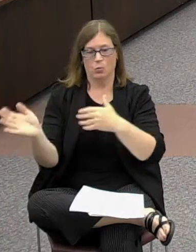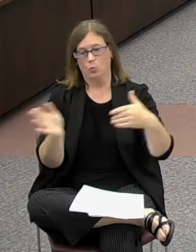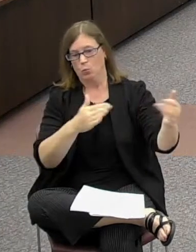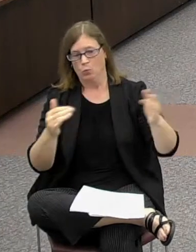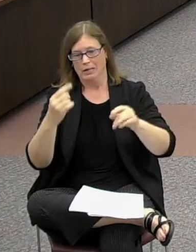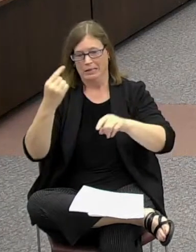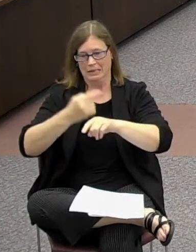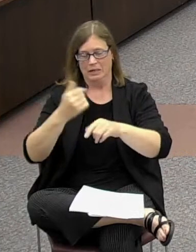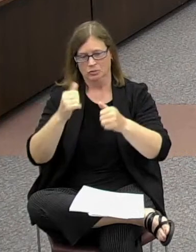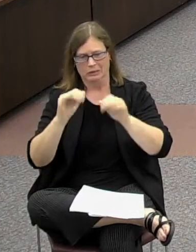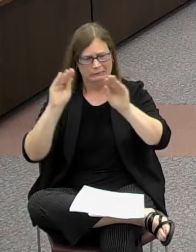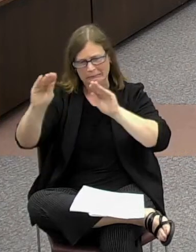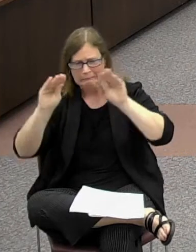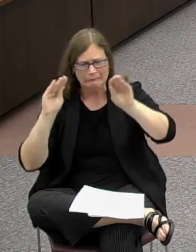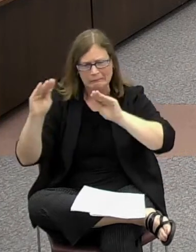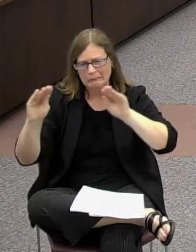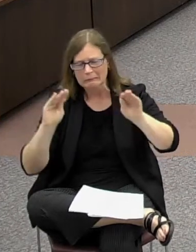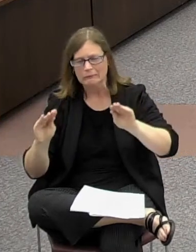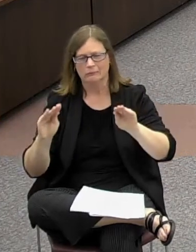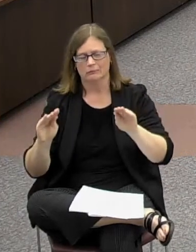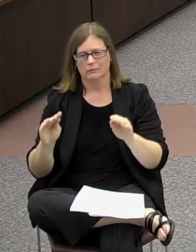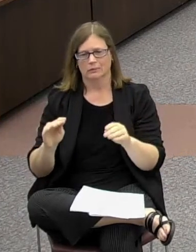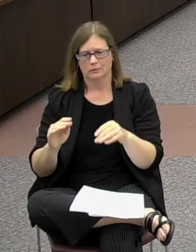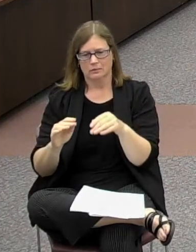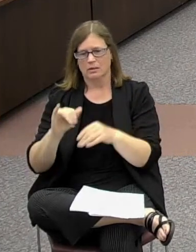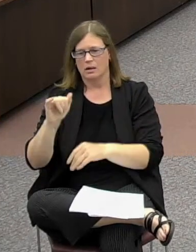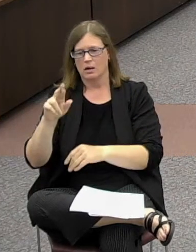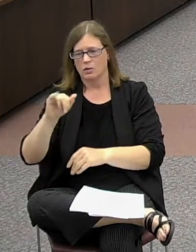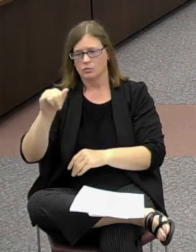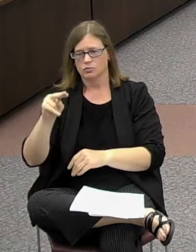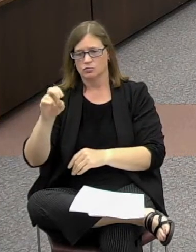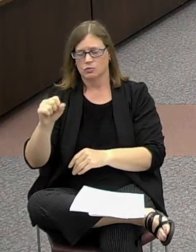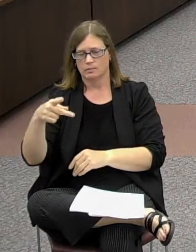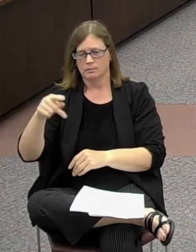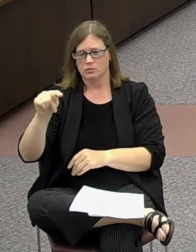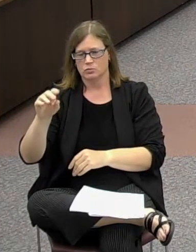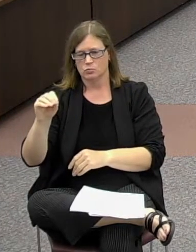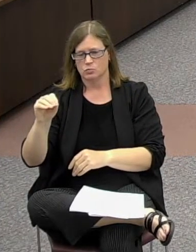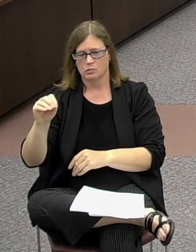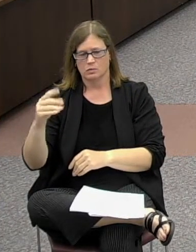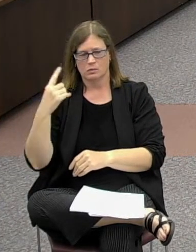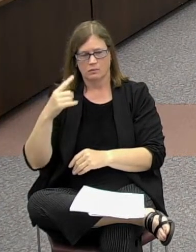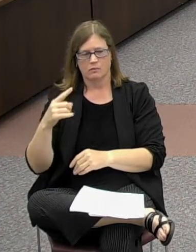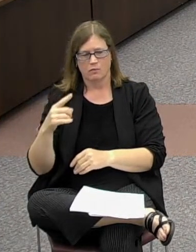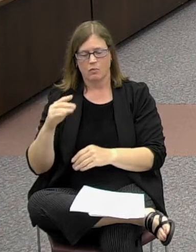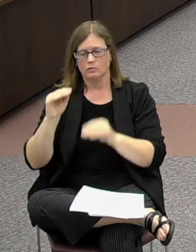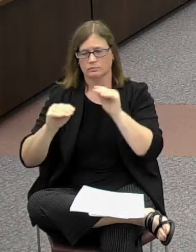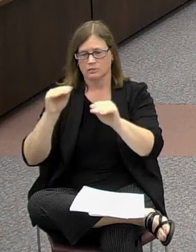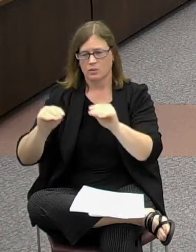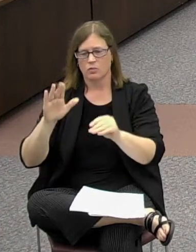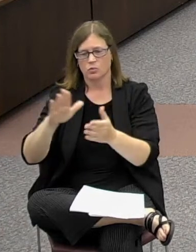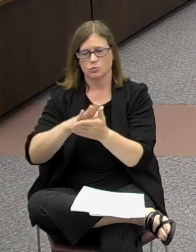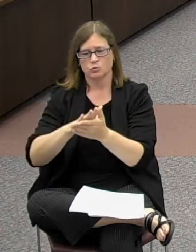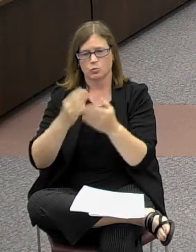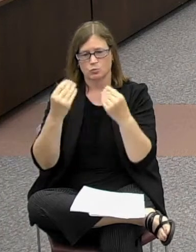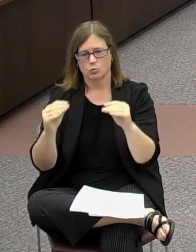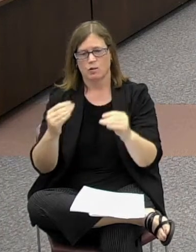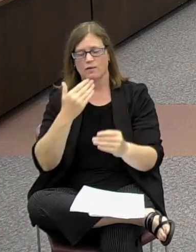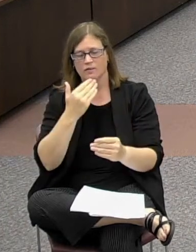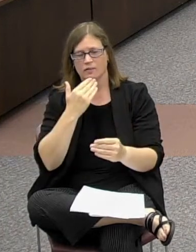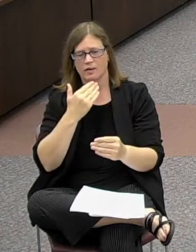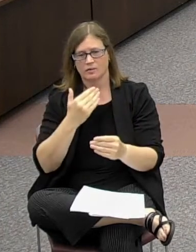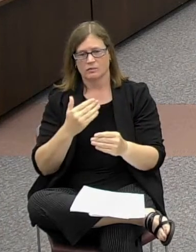try and update. As well as Ira Jones PTO for stocking their school store. Thank you very much to both